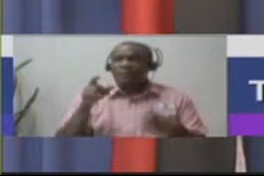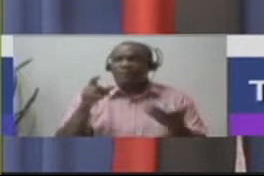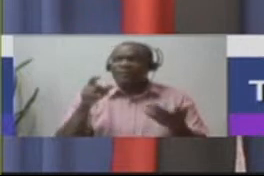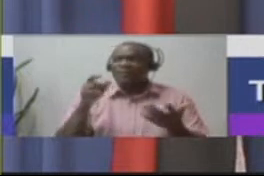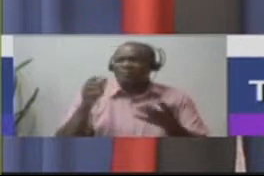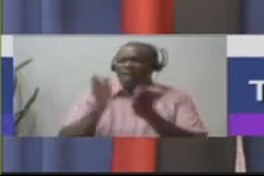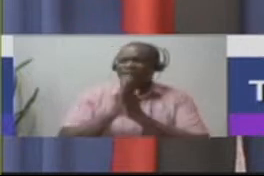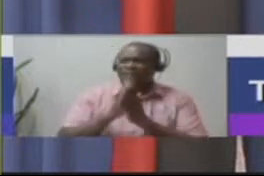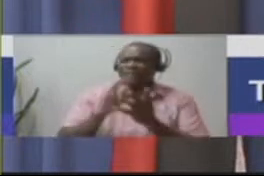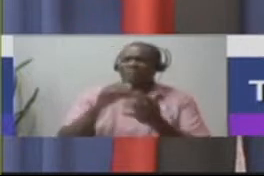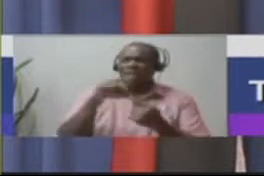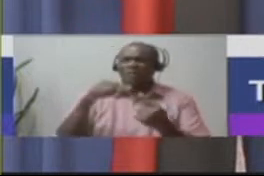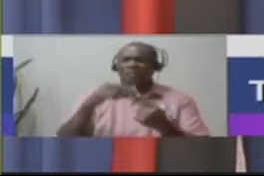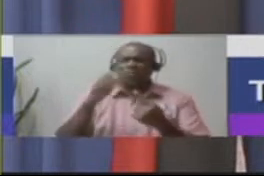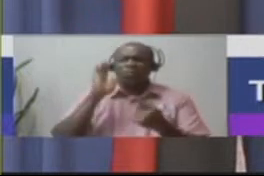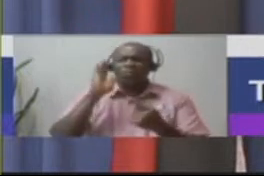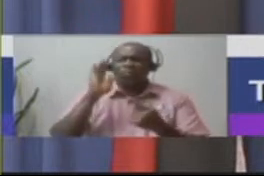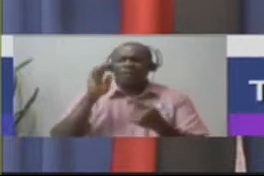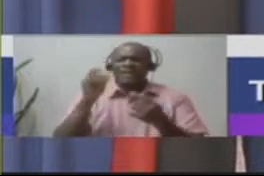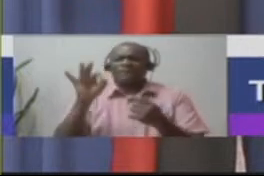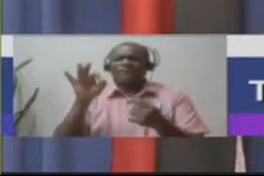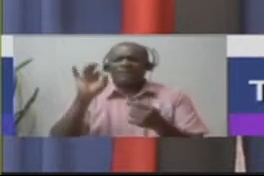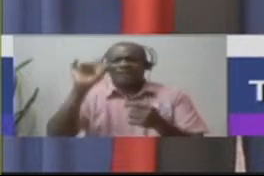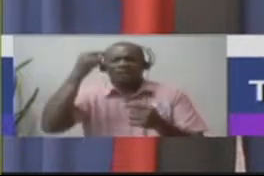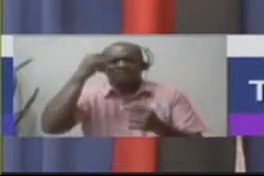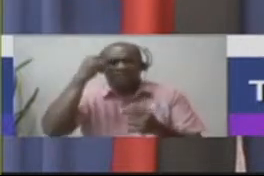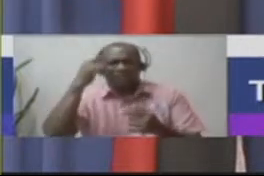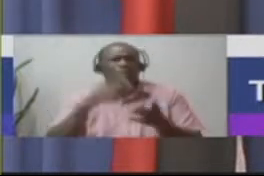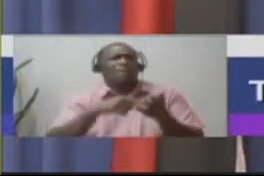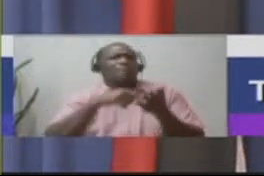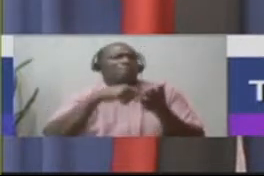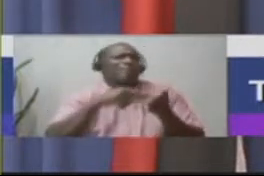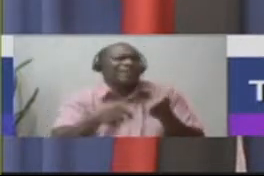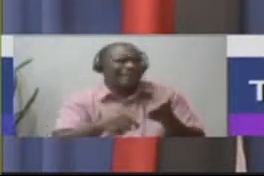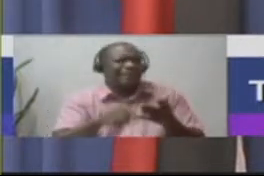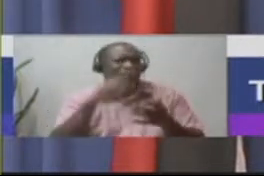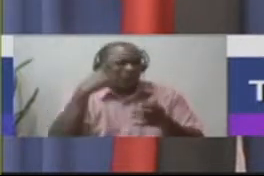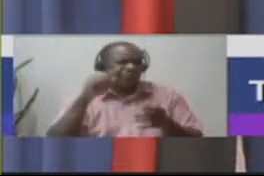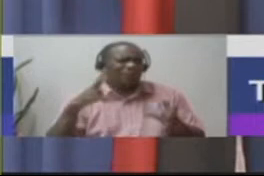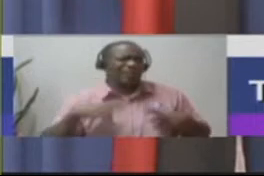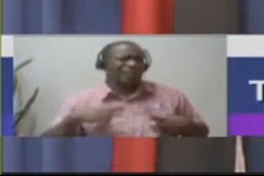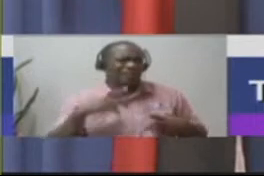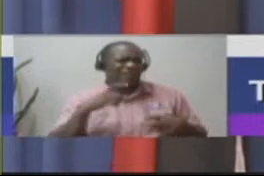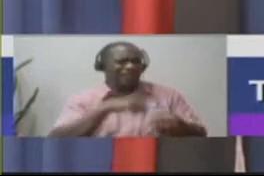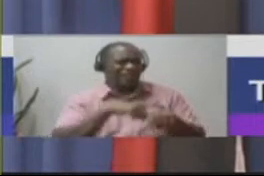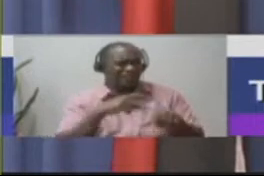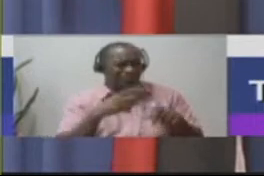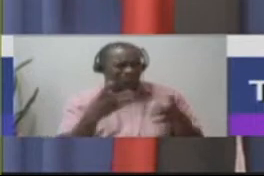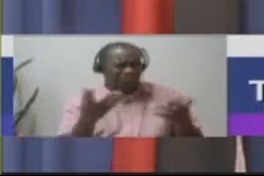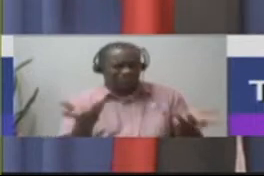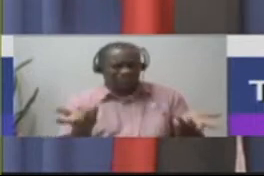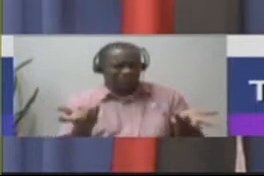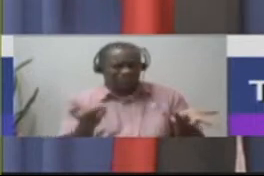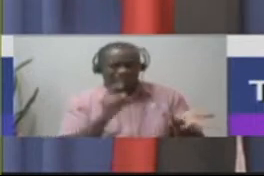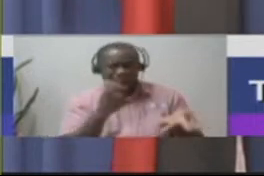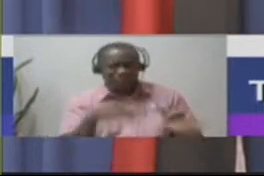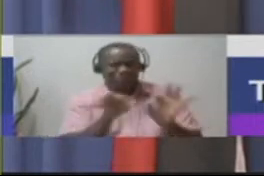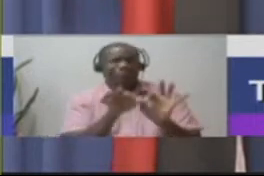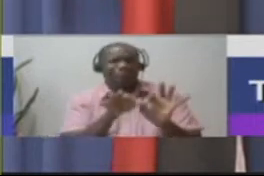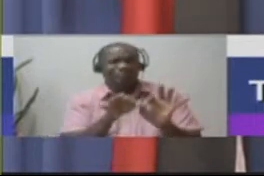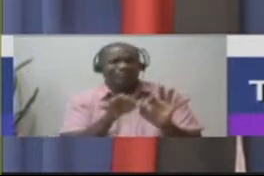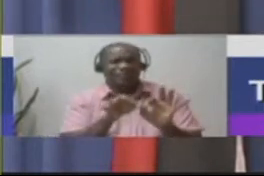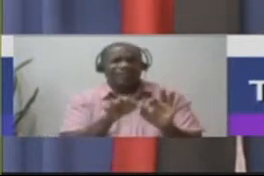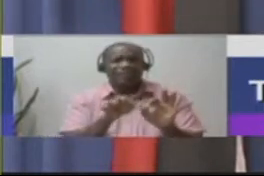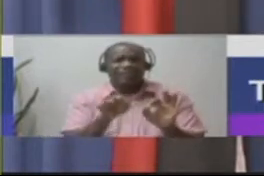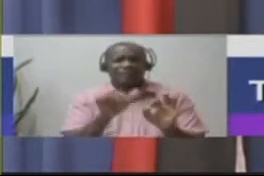There is a Police Service Commission whose job it is to rate the